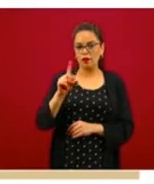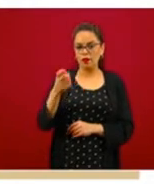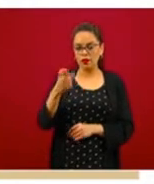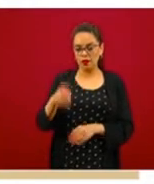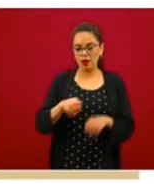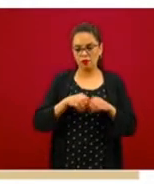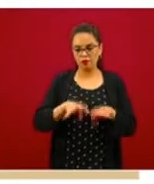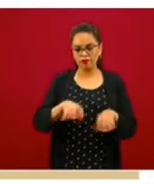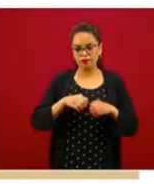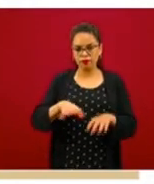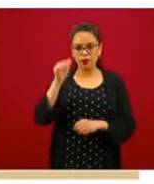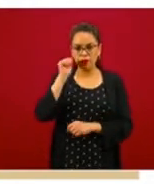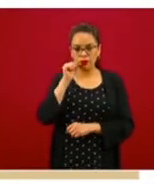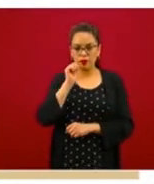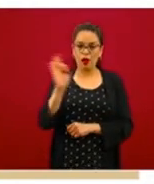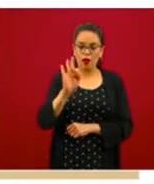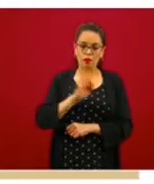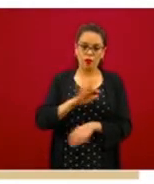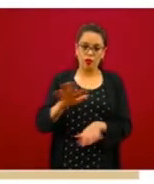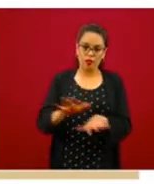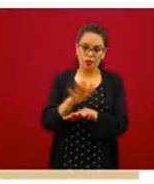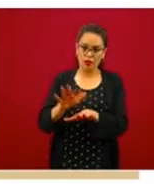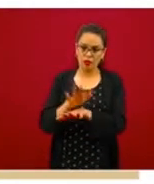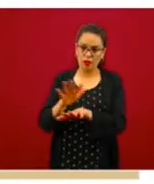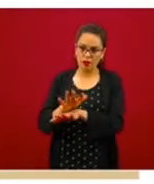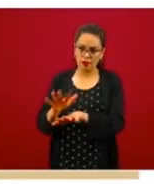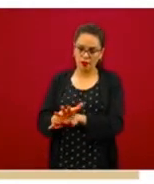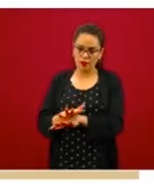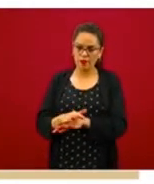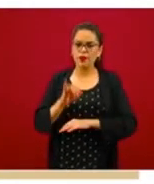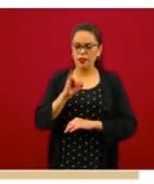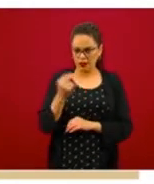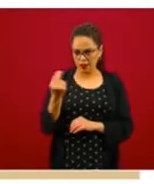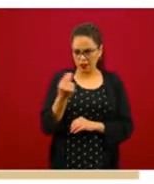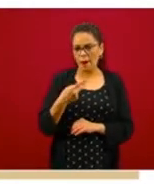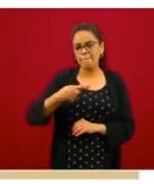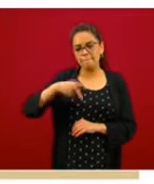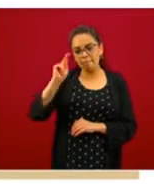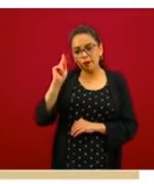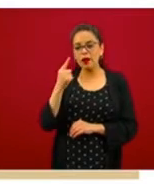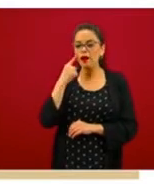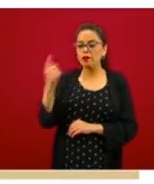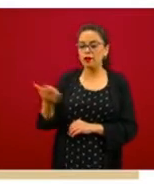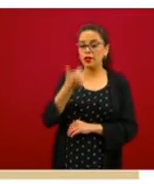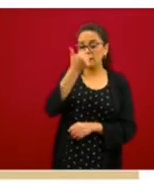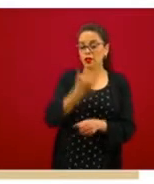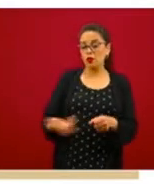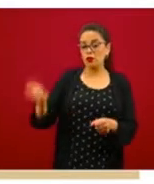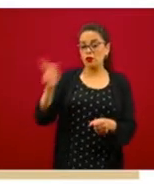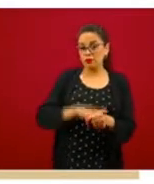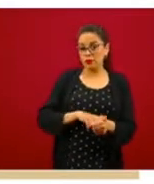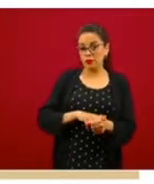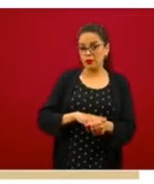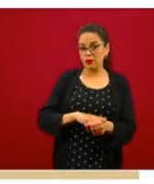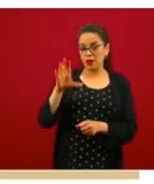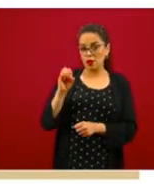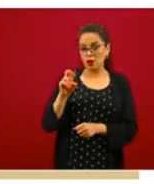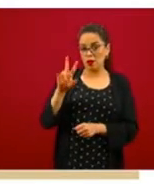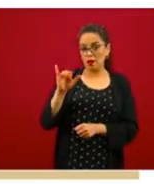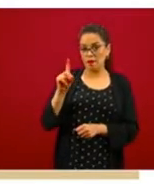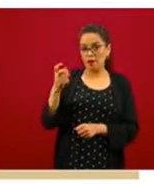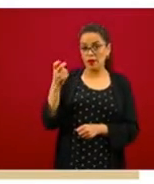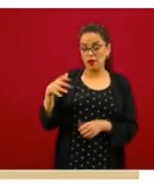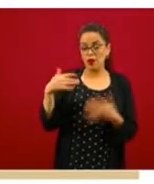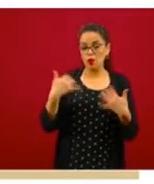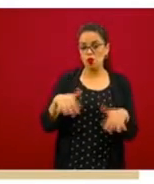invasive mechanical respirators. We can see 36% on the right, and Baja